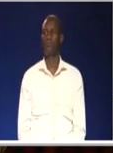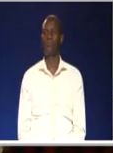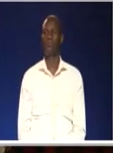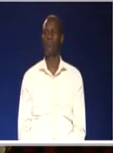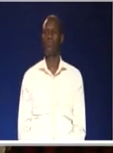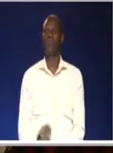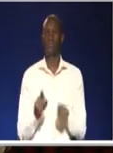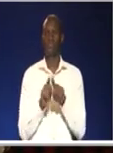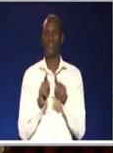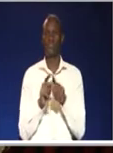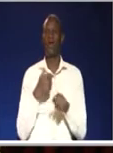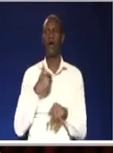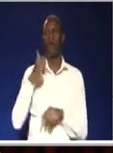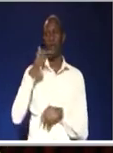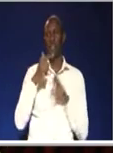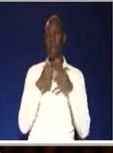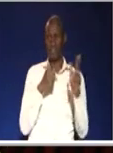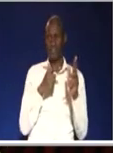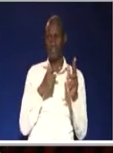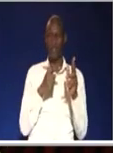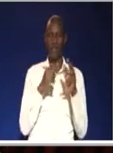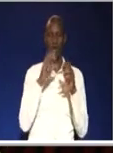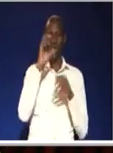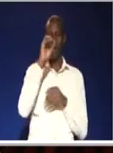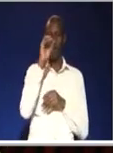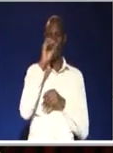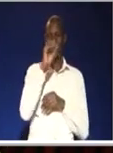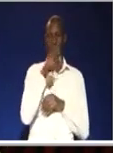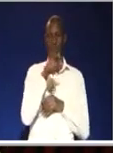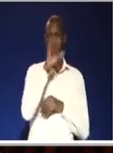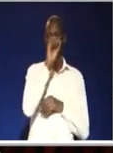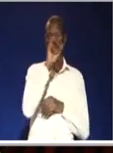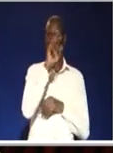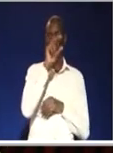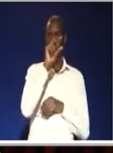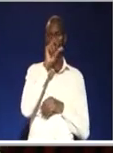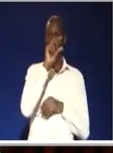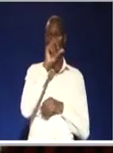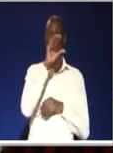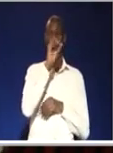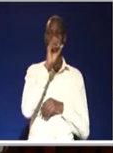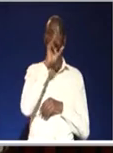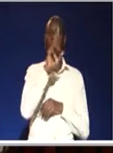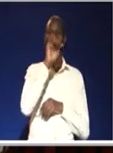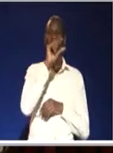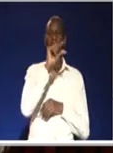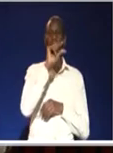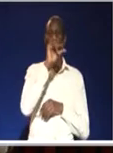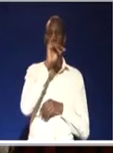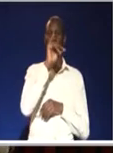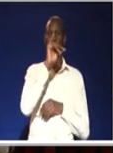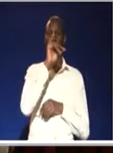We have the origin, which is 0. We need to have a